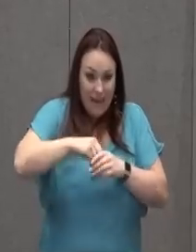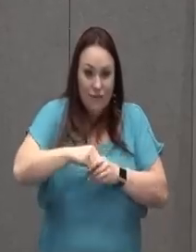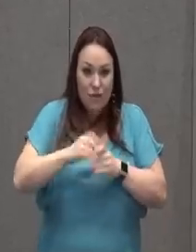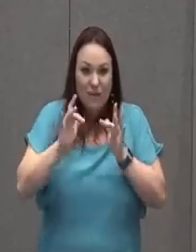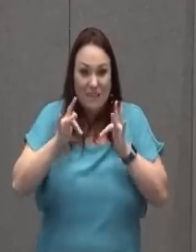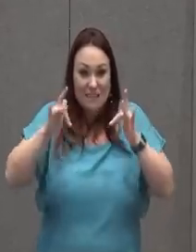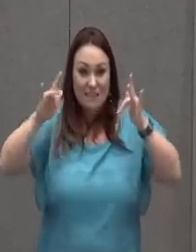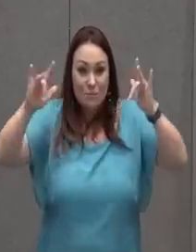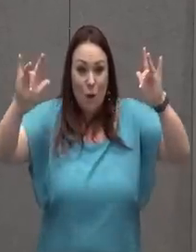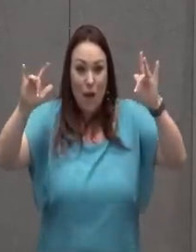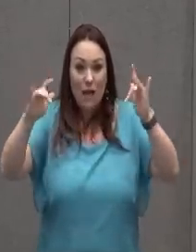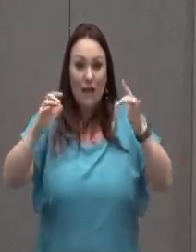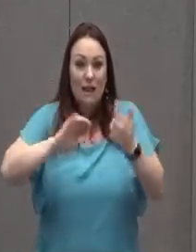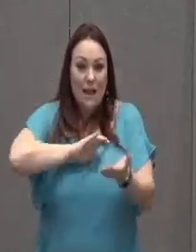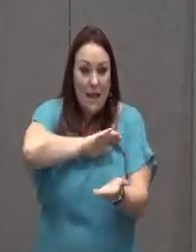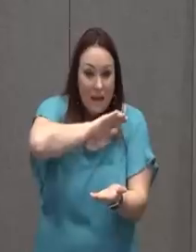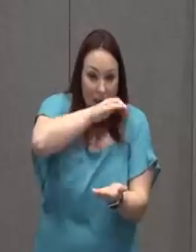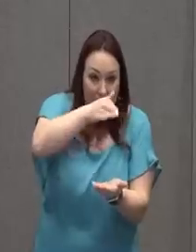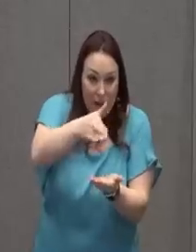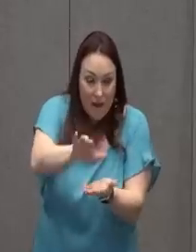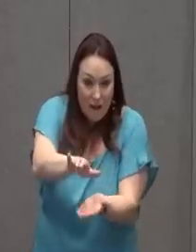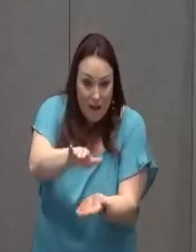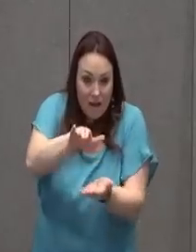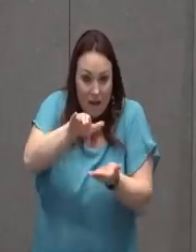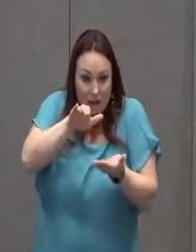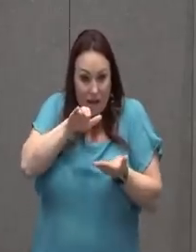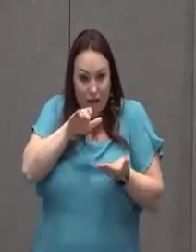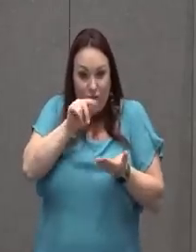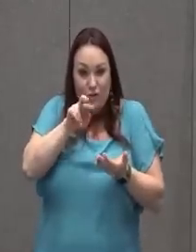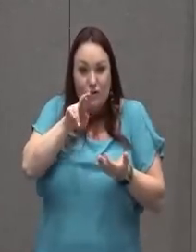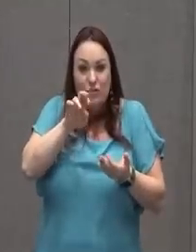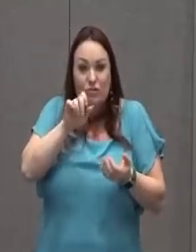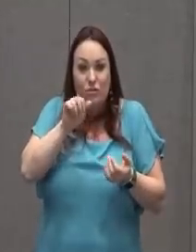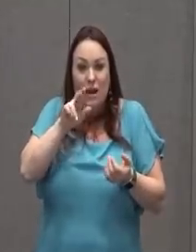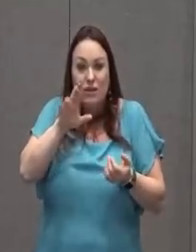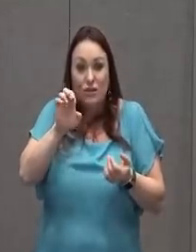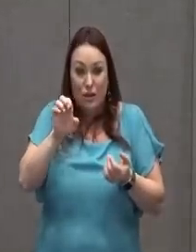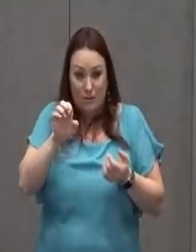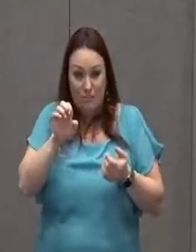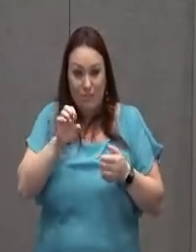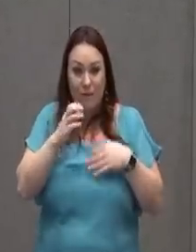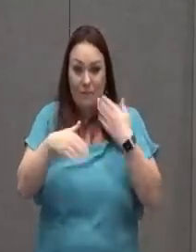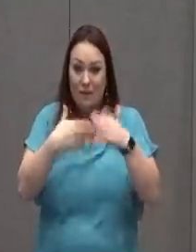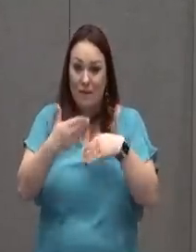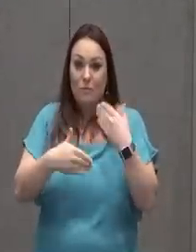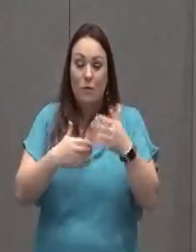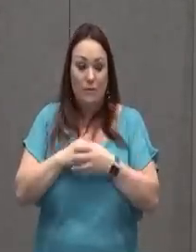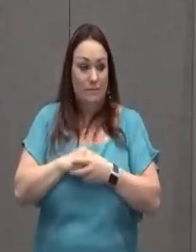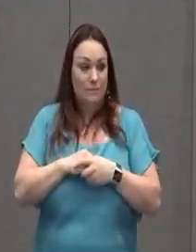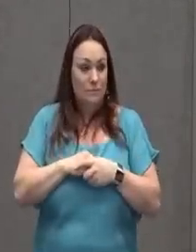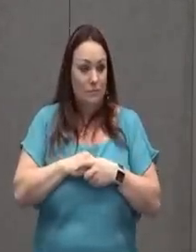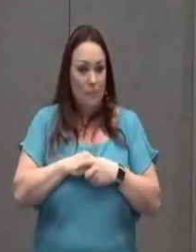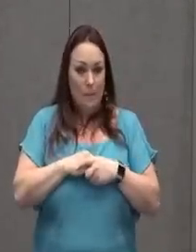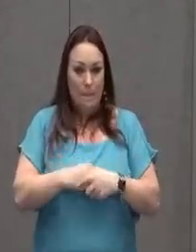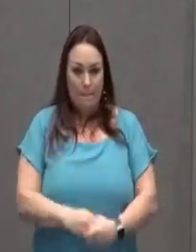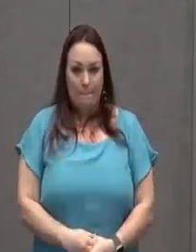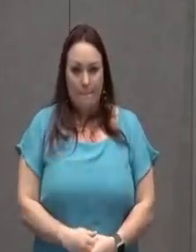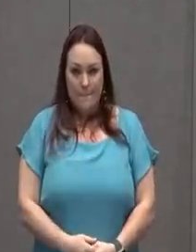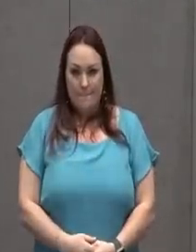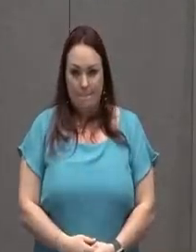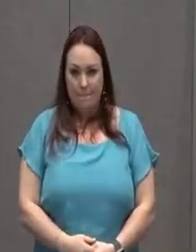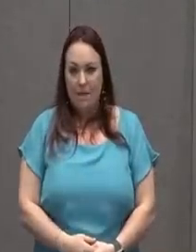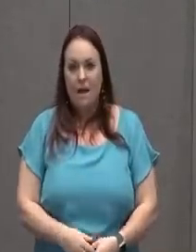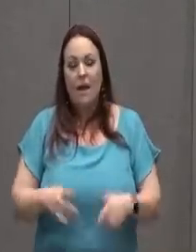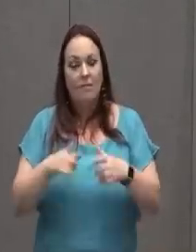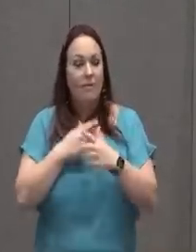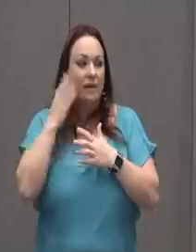treasure. Sparkling treasure. I'm gonna keep going, Miss Garcia. And then I'm gonna share with